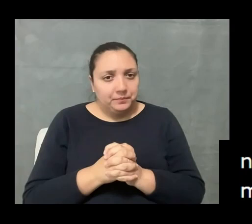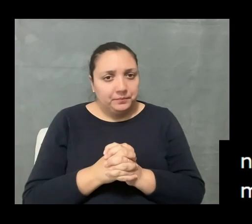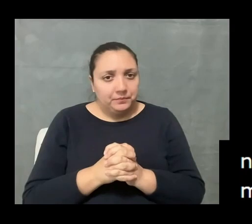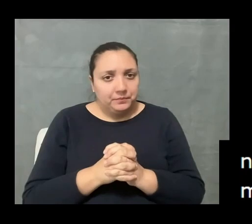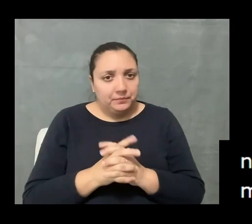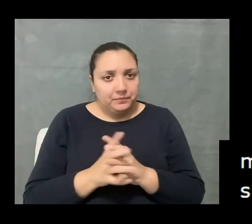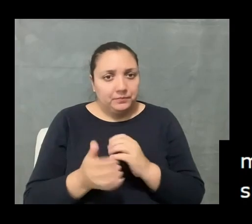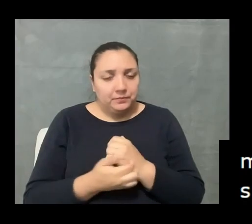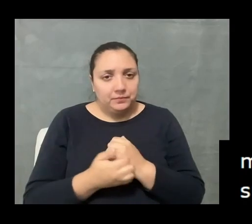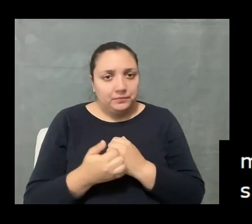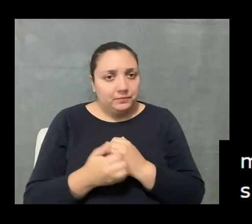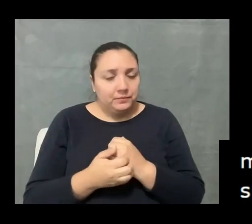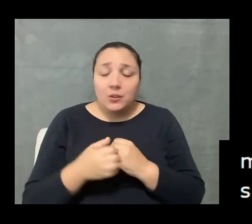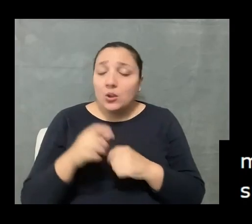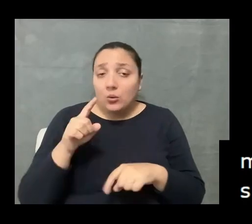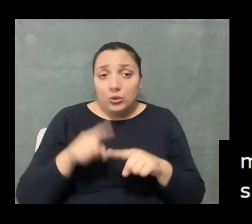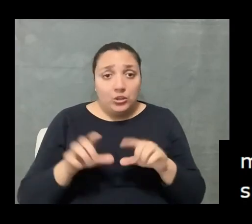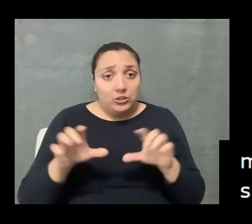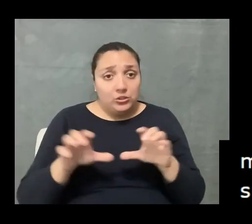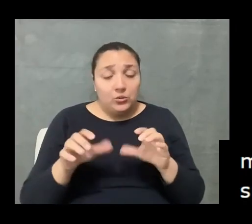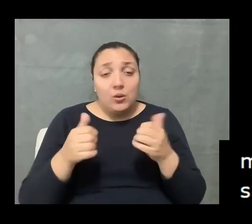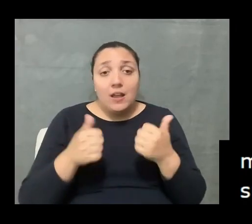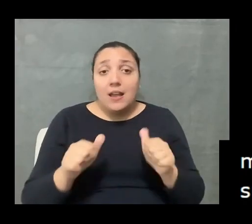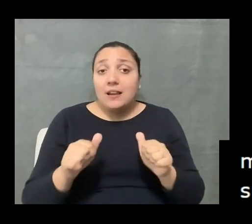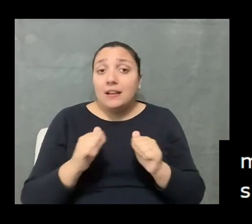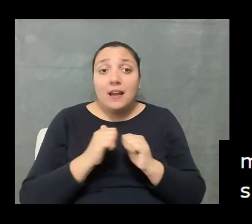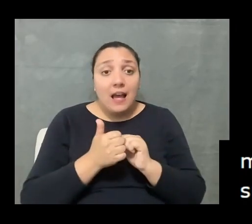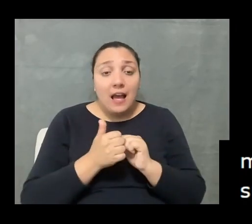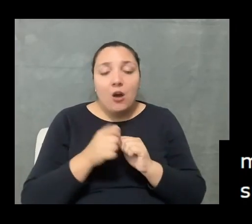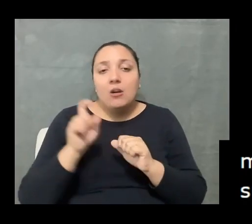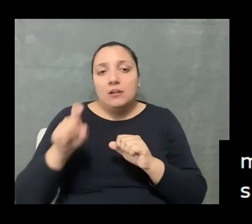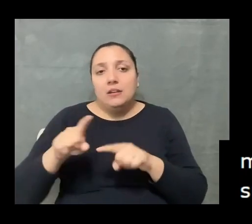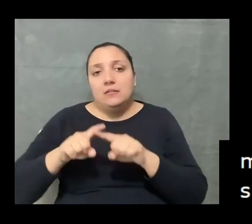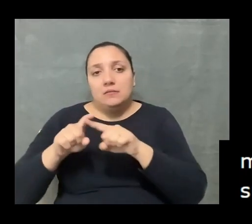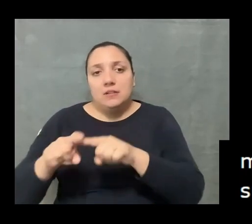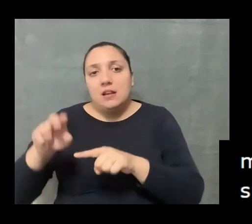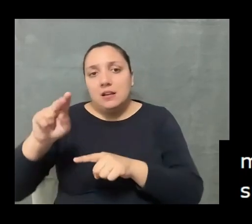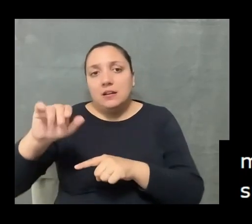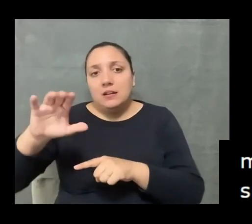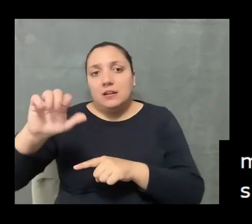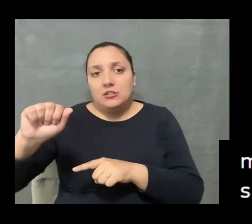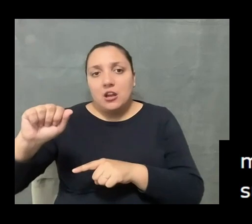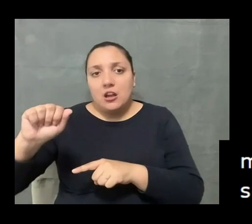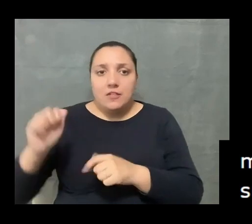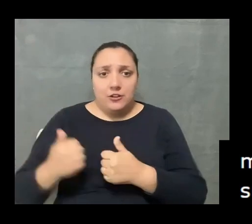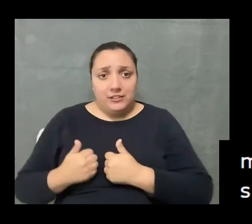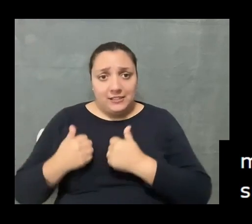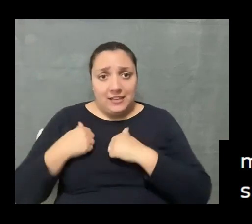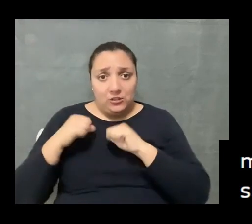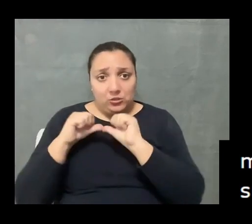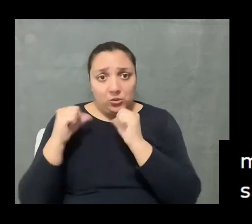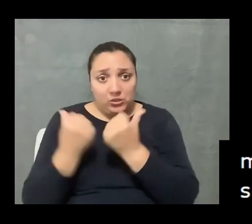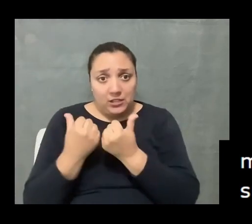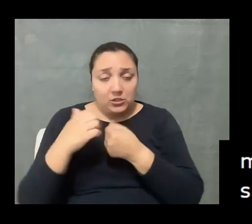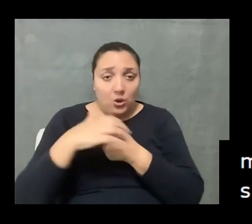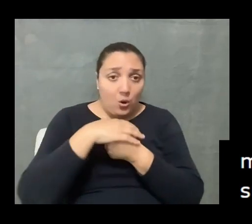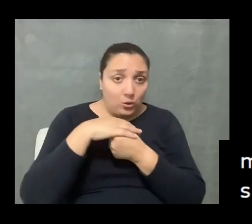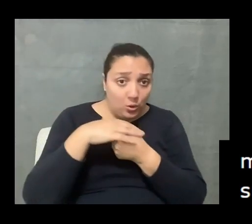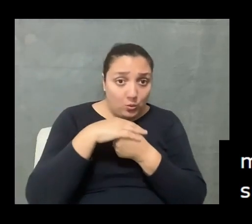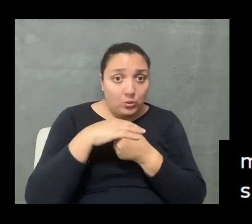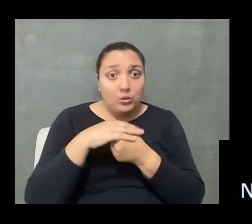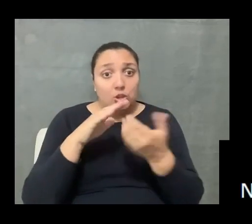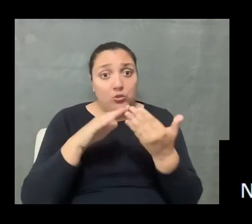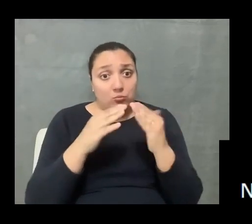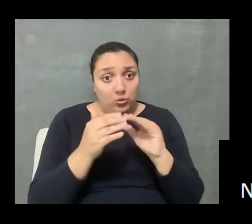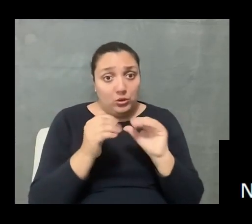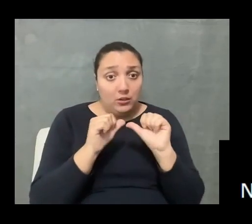We couldn't have done any of this without leaning on the NYCHA tenant associations or the local community-based organizations. In fact,